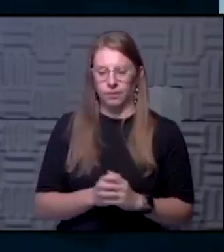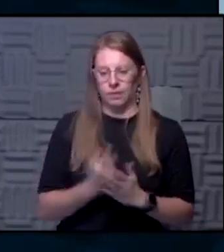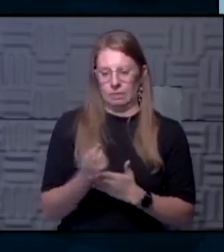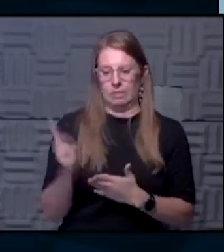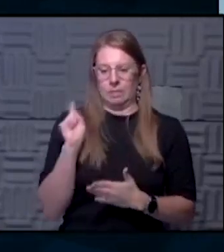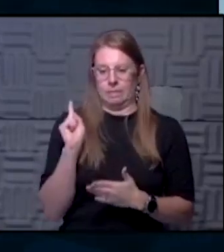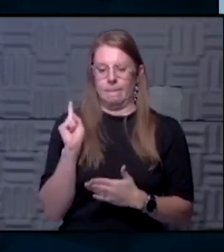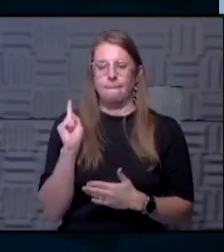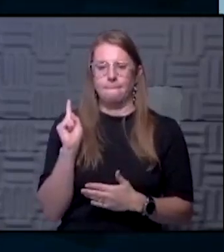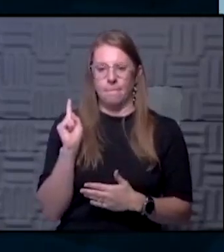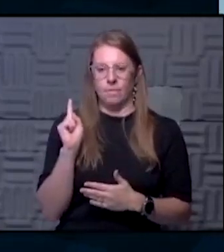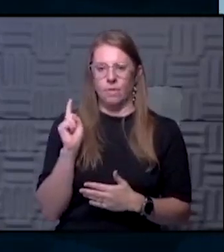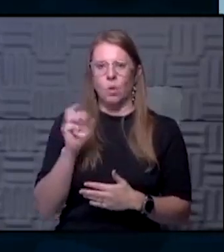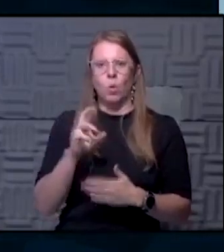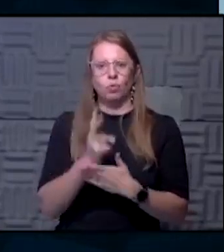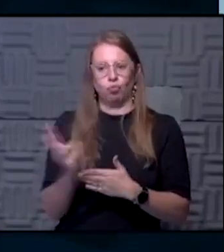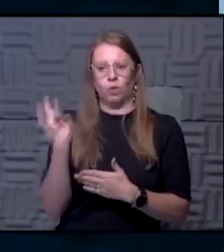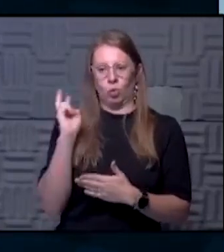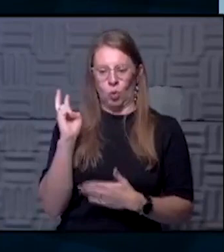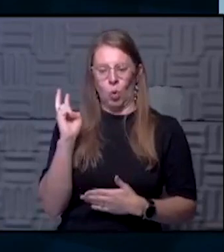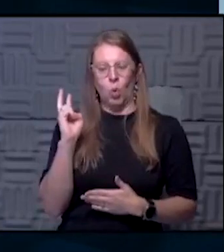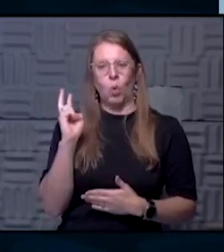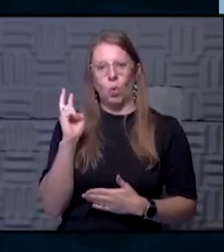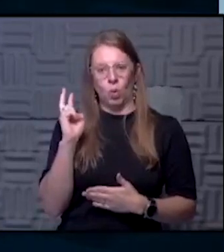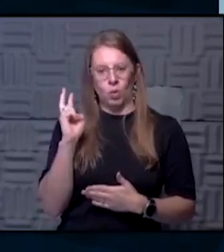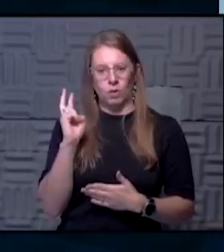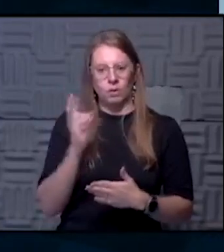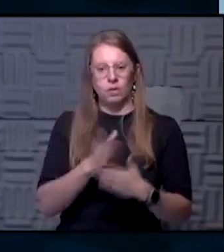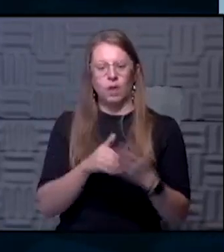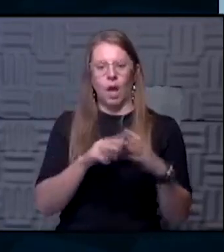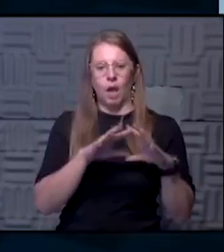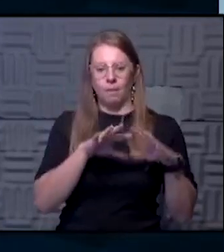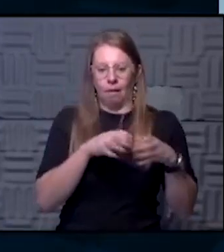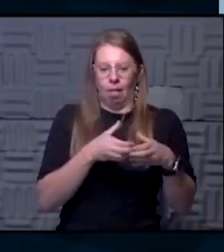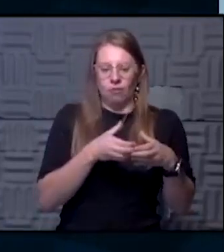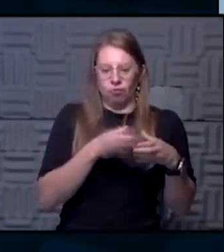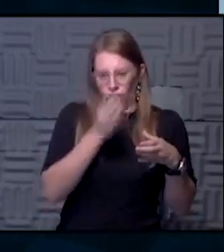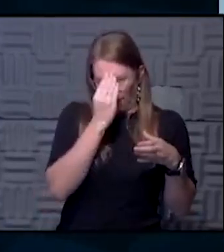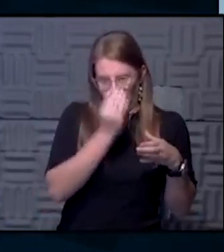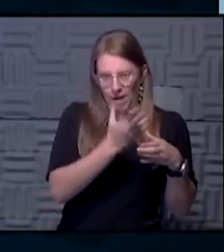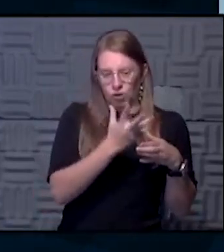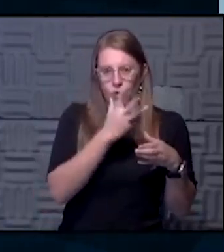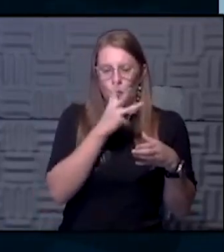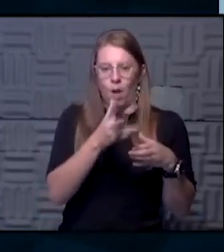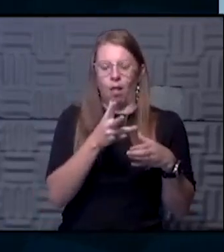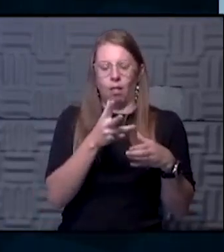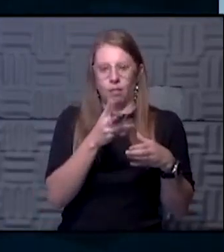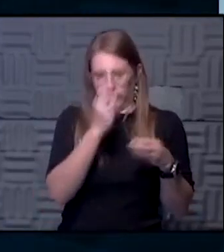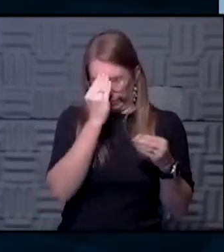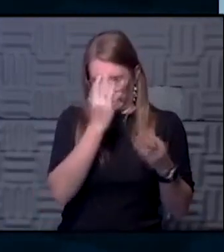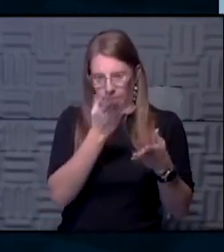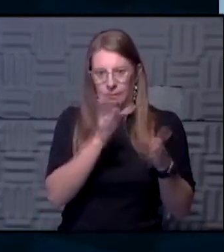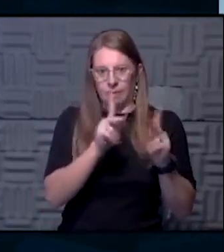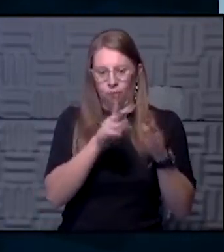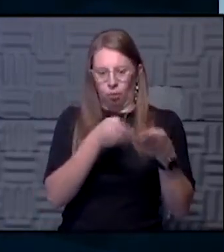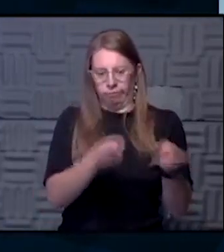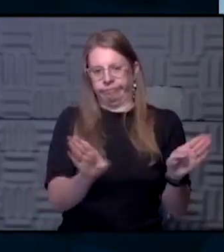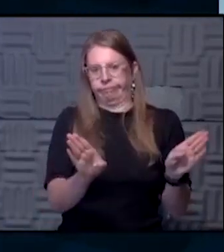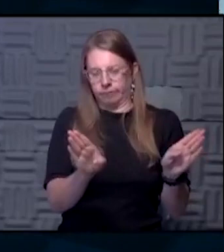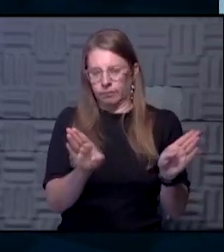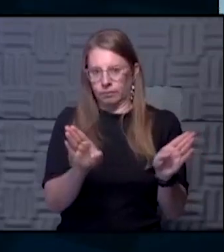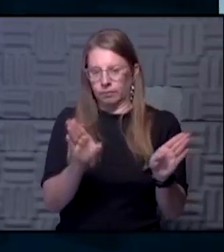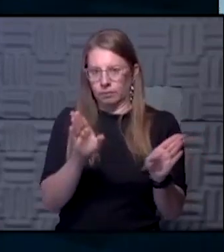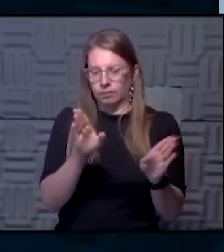ago, or 2 weeks ago, we put out some cluster information, and we're going to update the public and be transparent